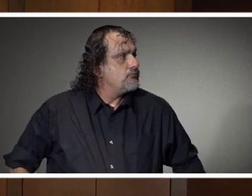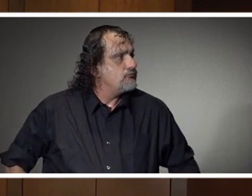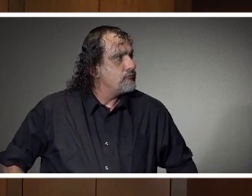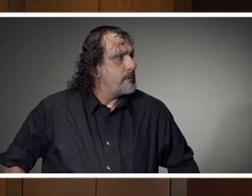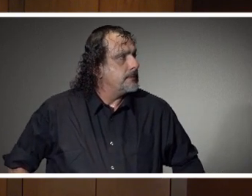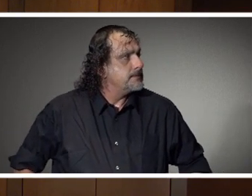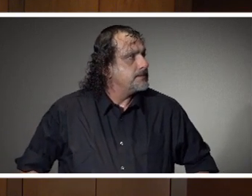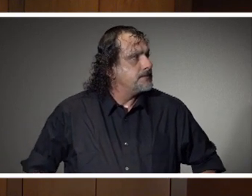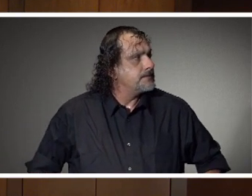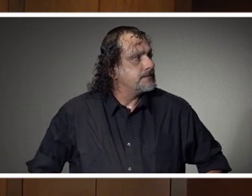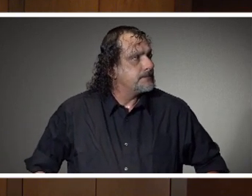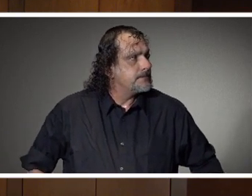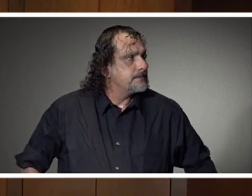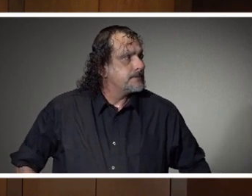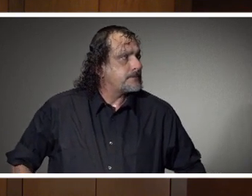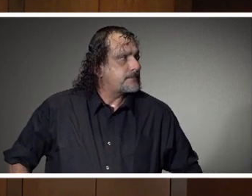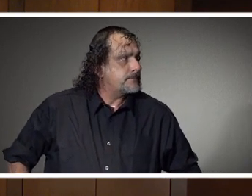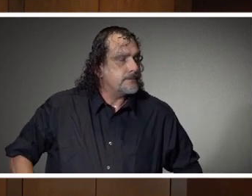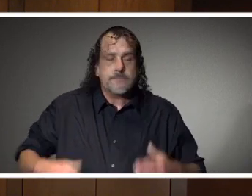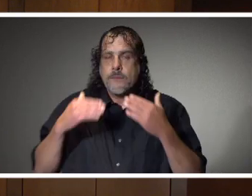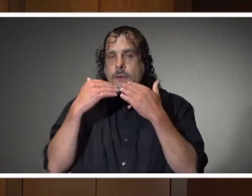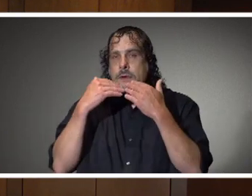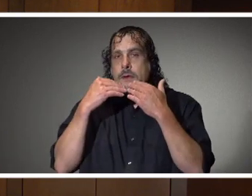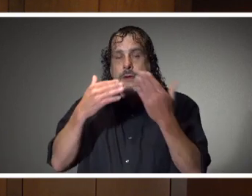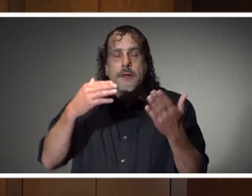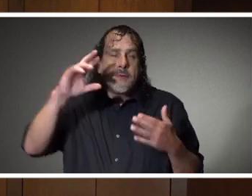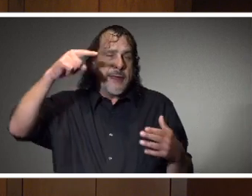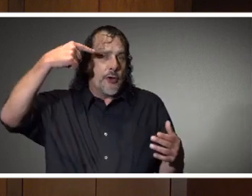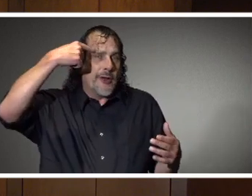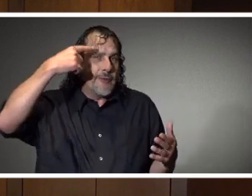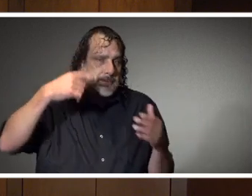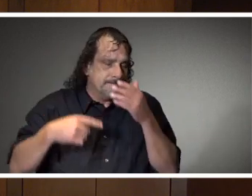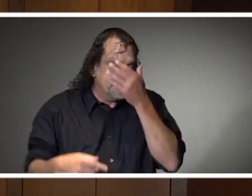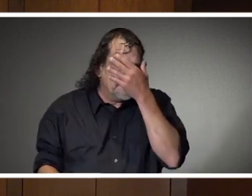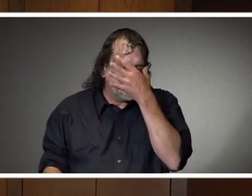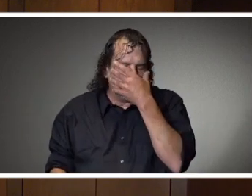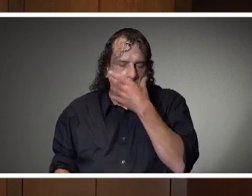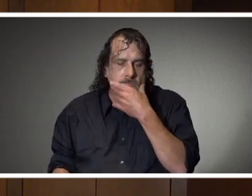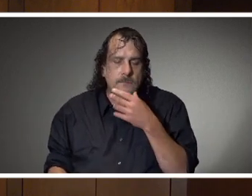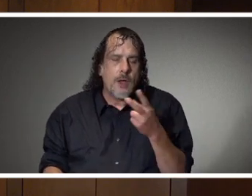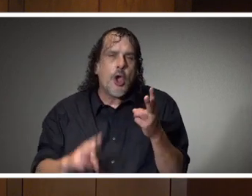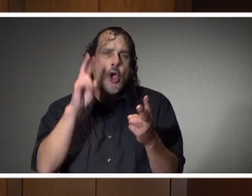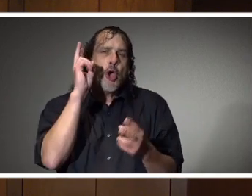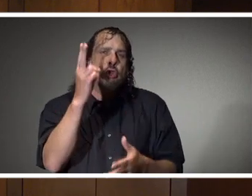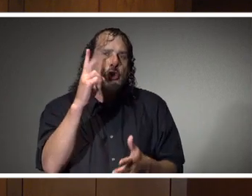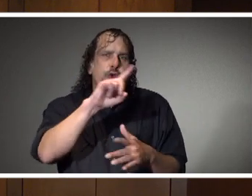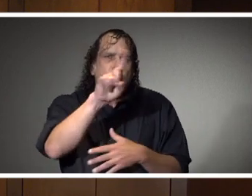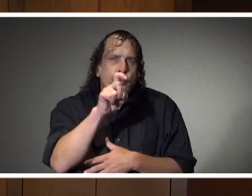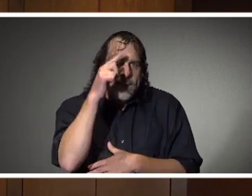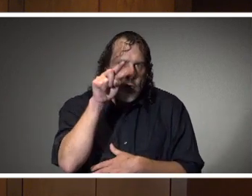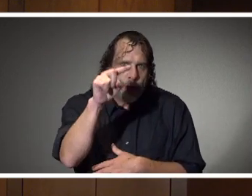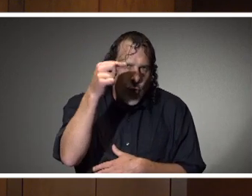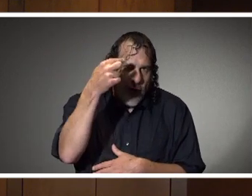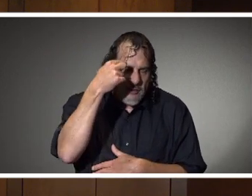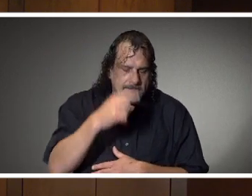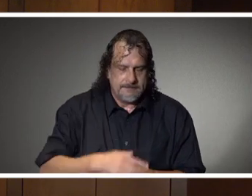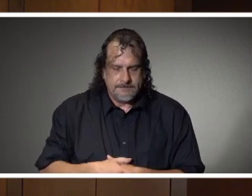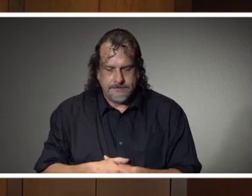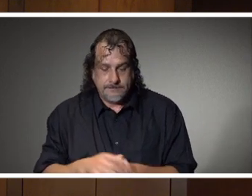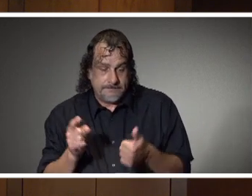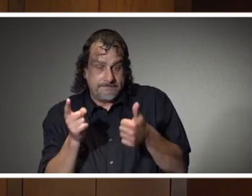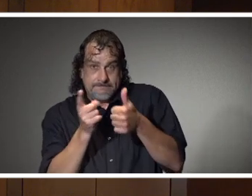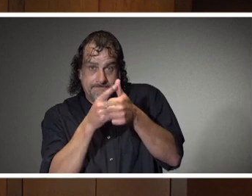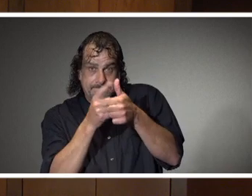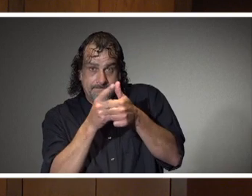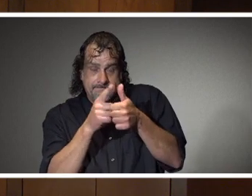question. Hunter? Thank you, Renee. Thank you, Governor. 2 questions for you, Governor. The first